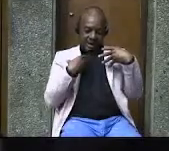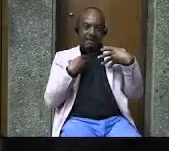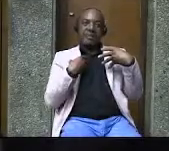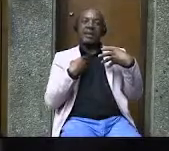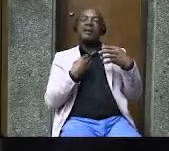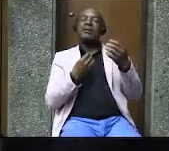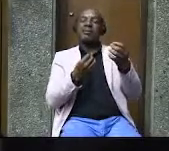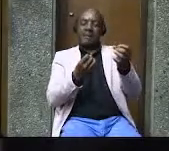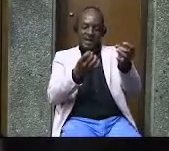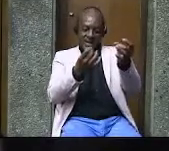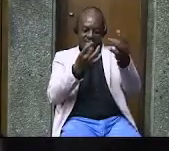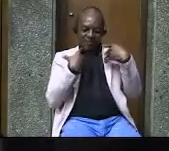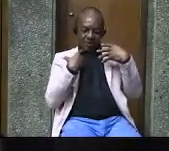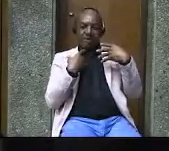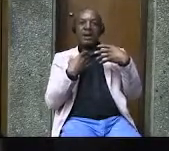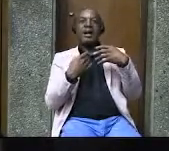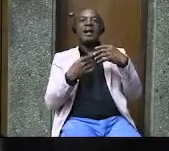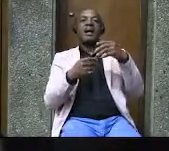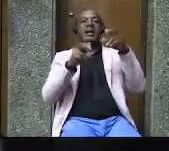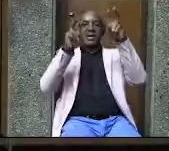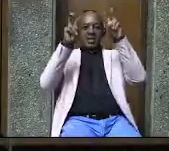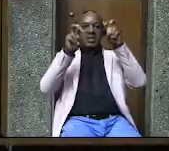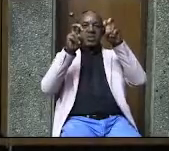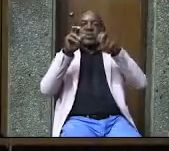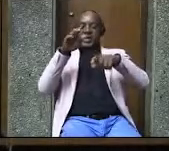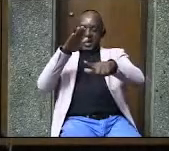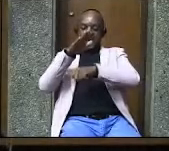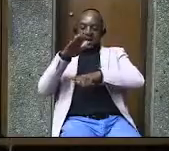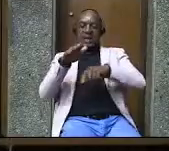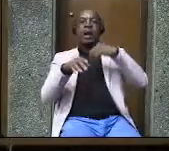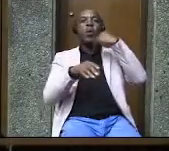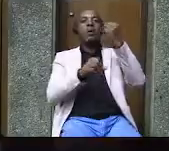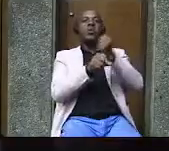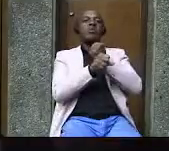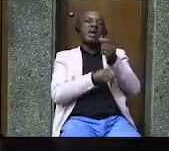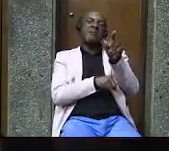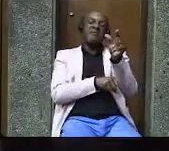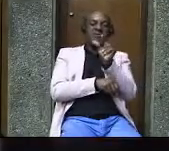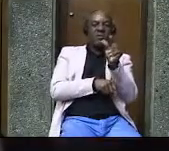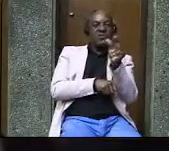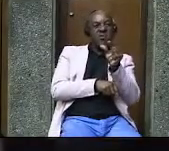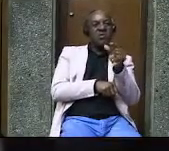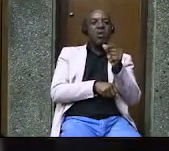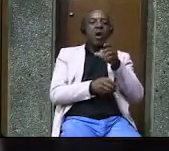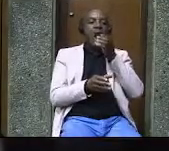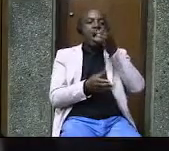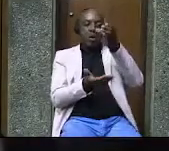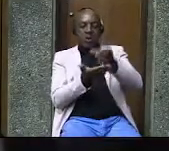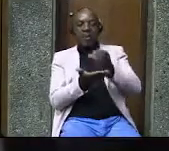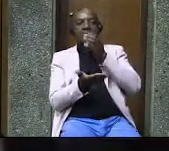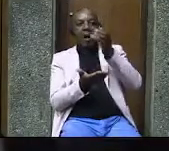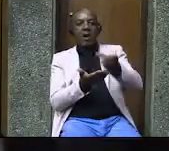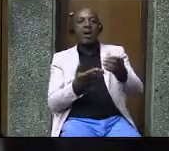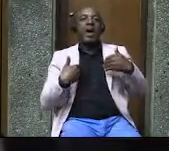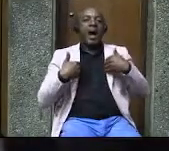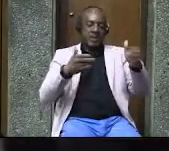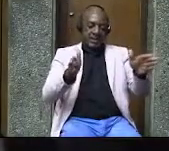amendments. I just want to make a few inputs on the bill. I'll start with clause